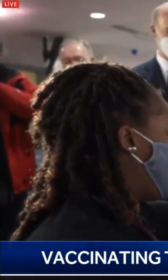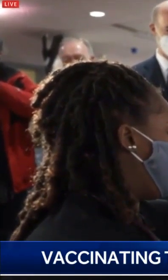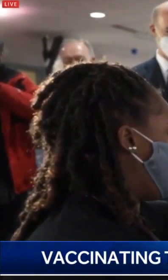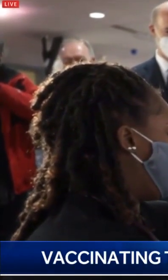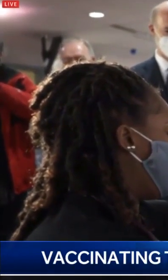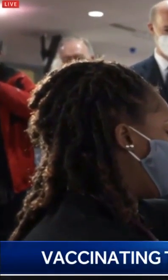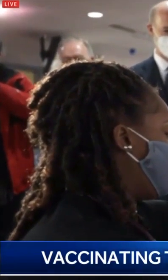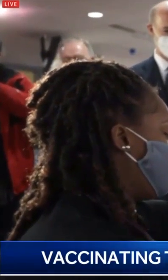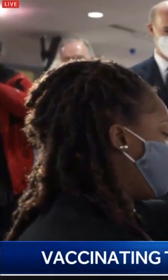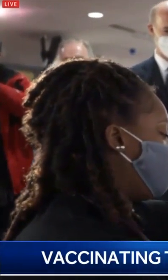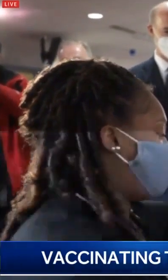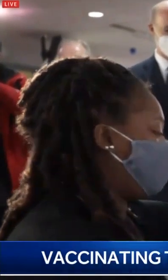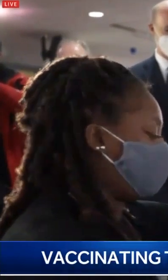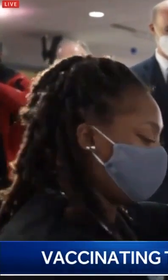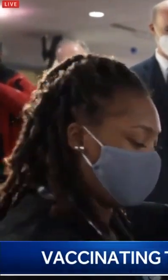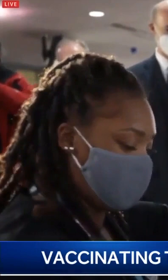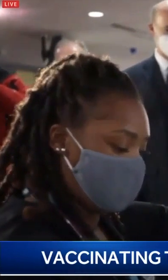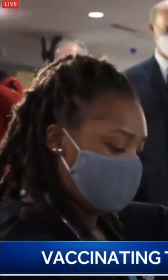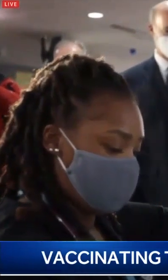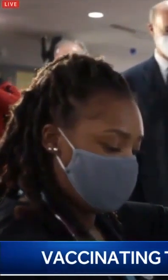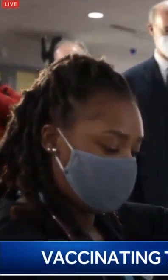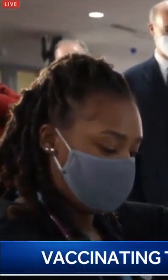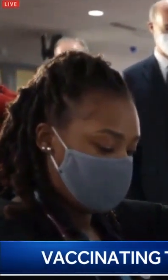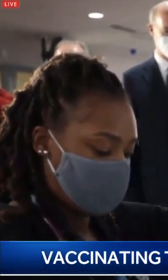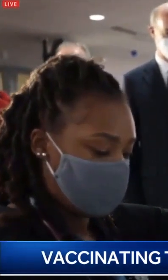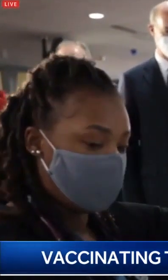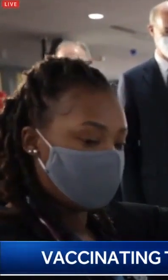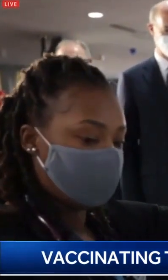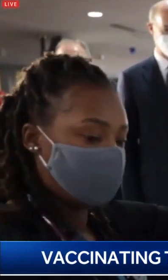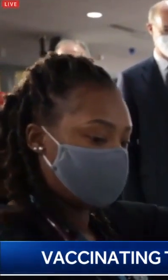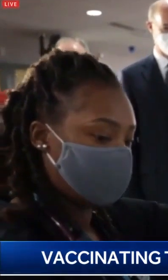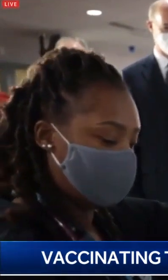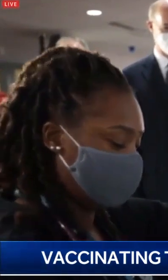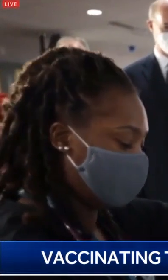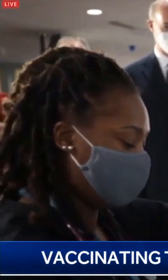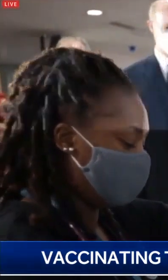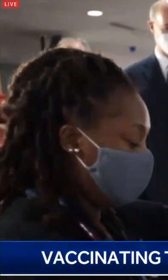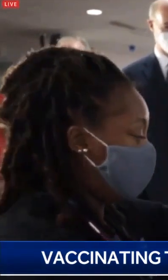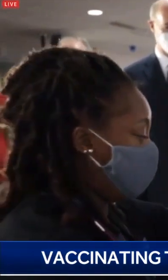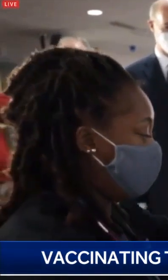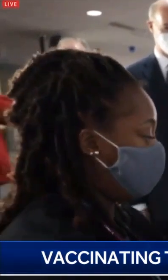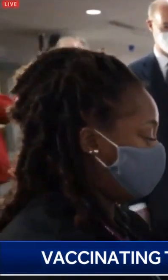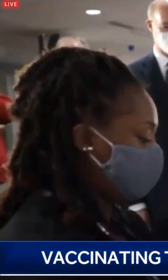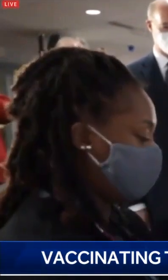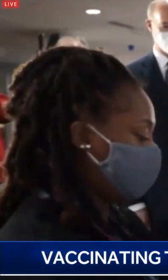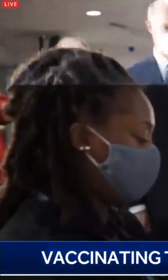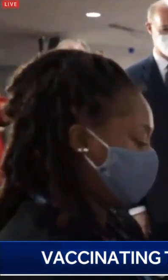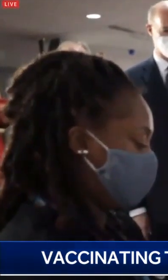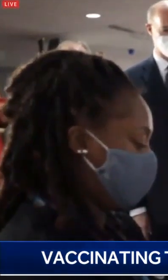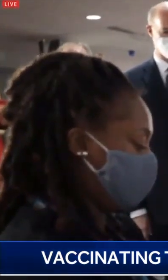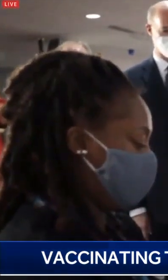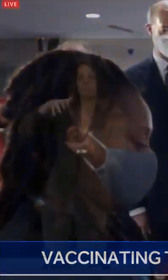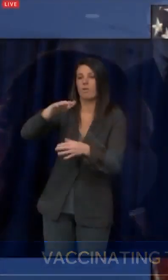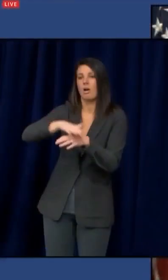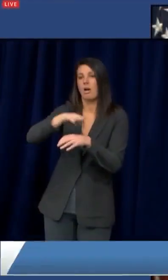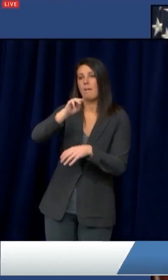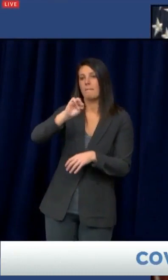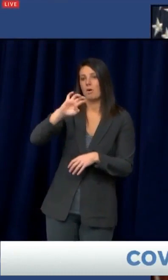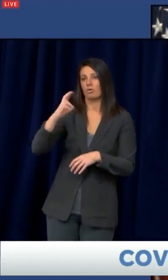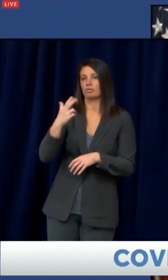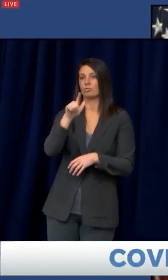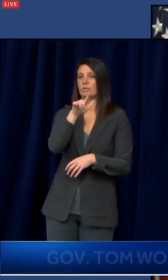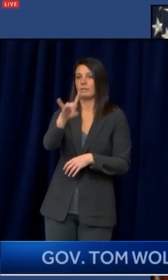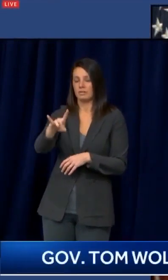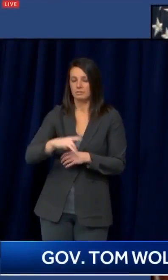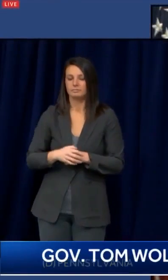the Commonwealth is able to get teachers vaccinated, and gave an estimate as to when all school staff in Pennsylvania will get their shots. So